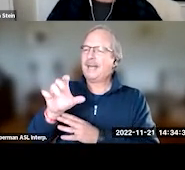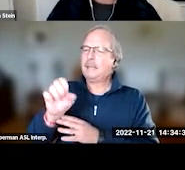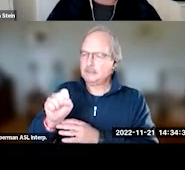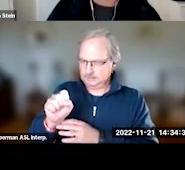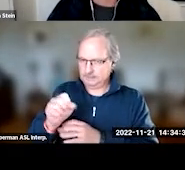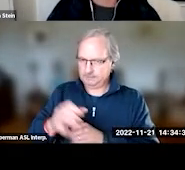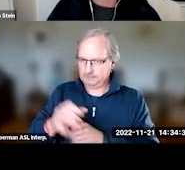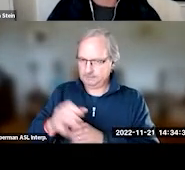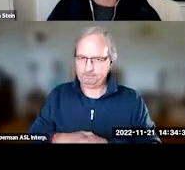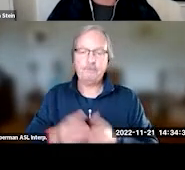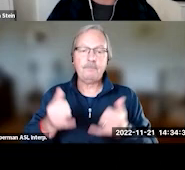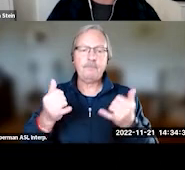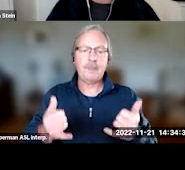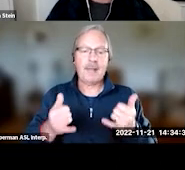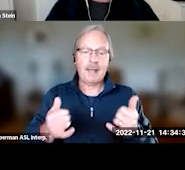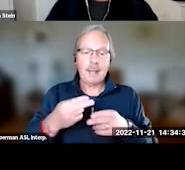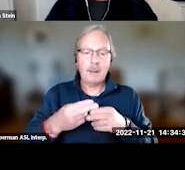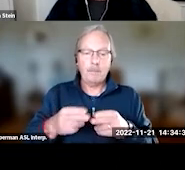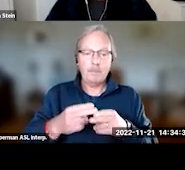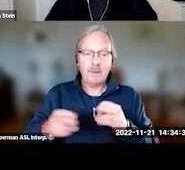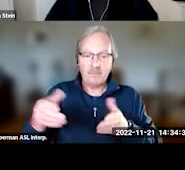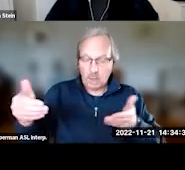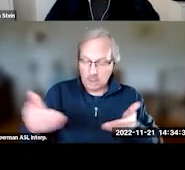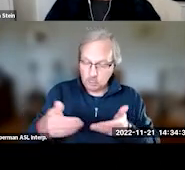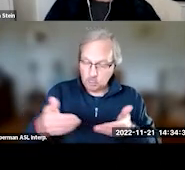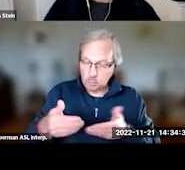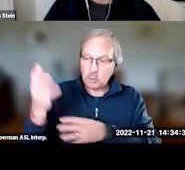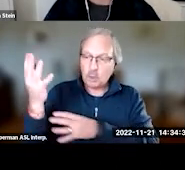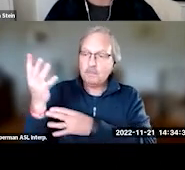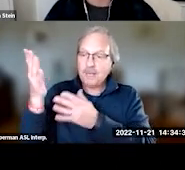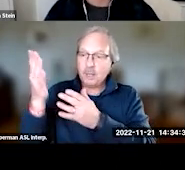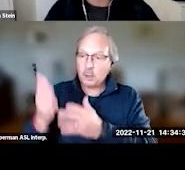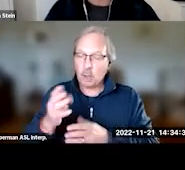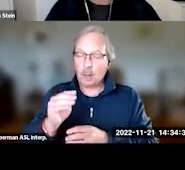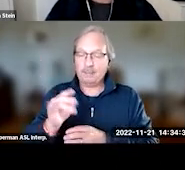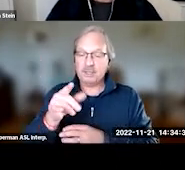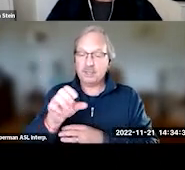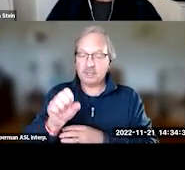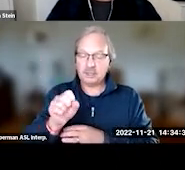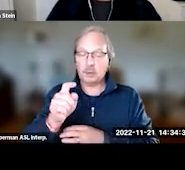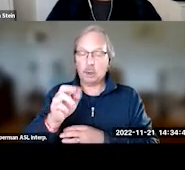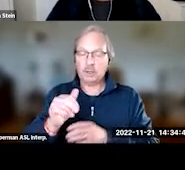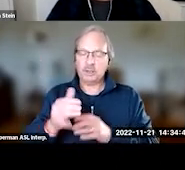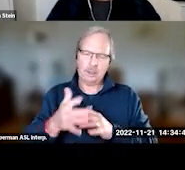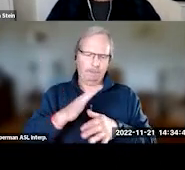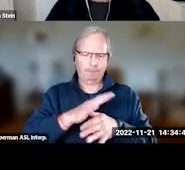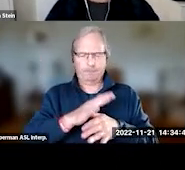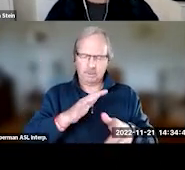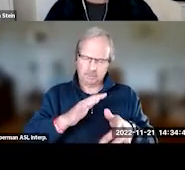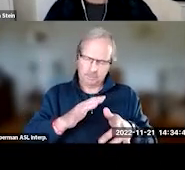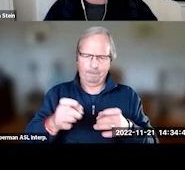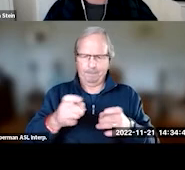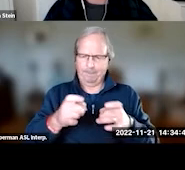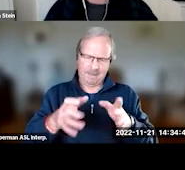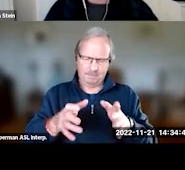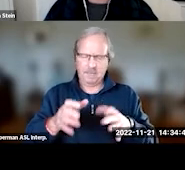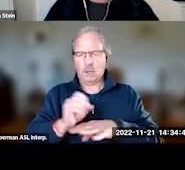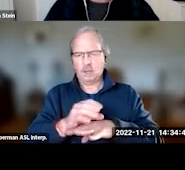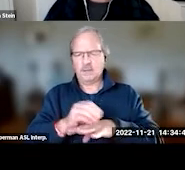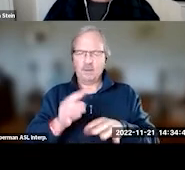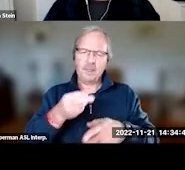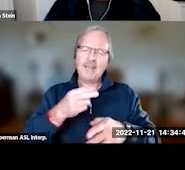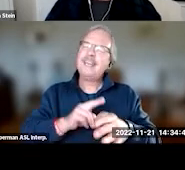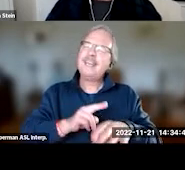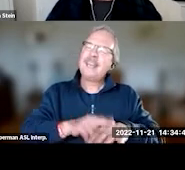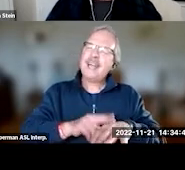And now I'd like to briefly introduce our speakers. Michelle Cern is a Principal Court Management Consultant for the National Center of State